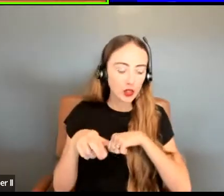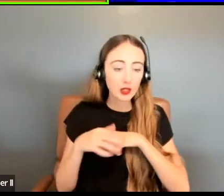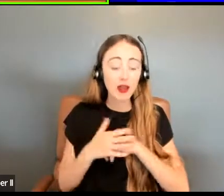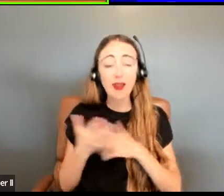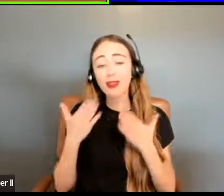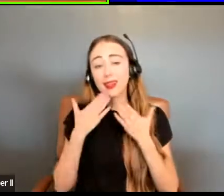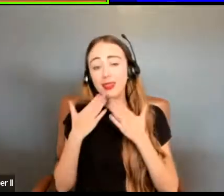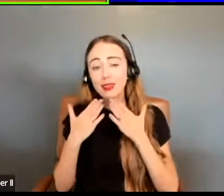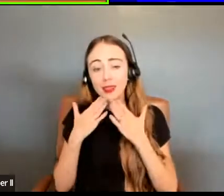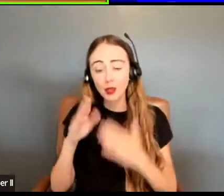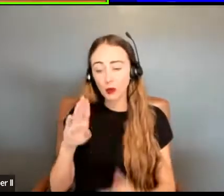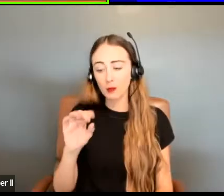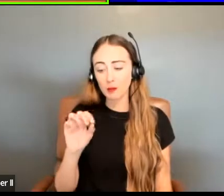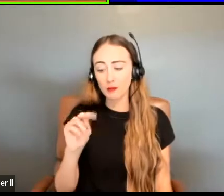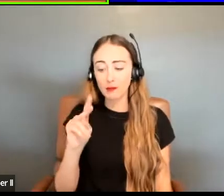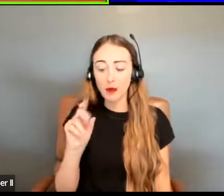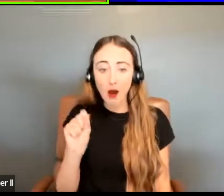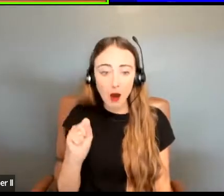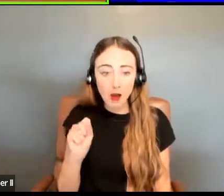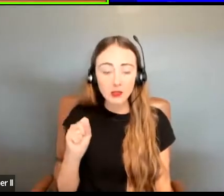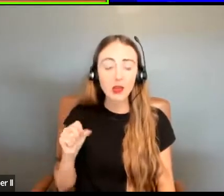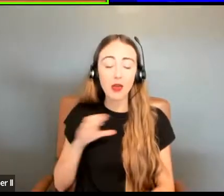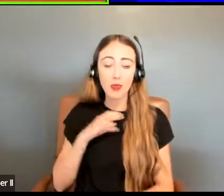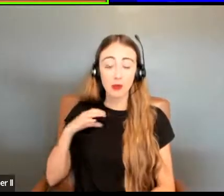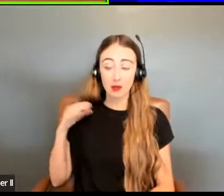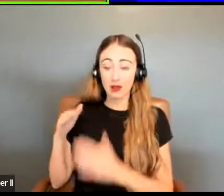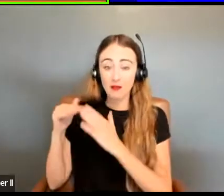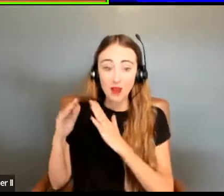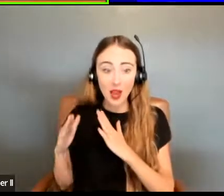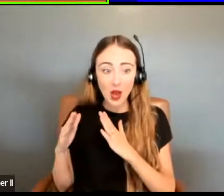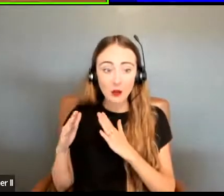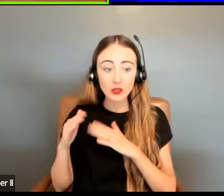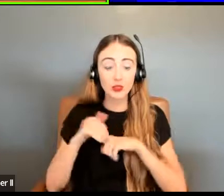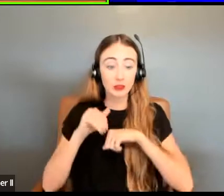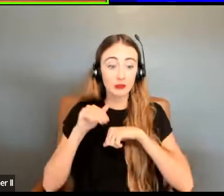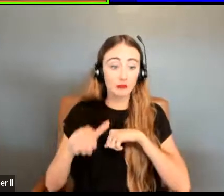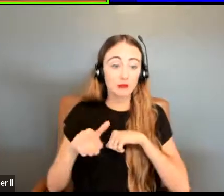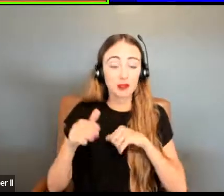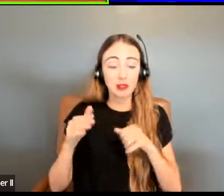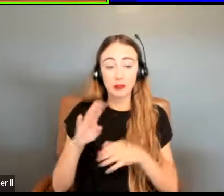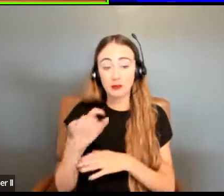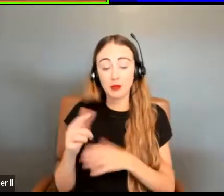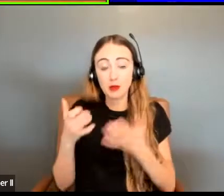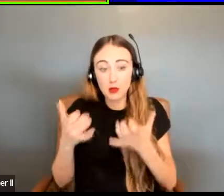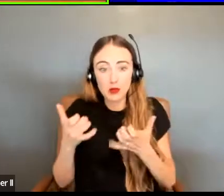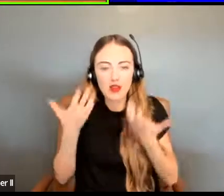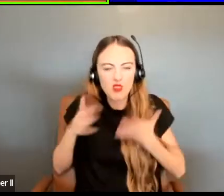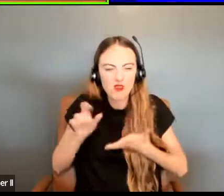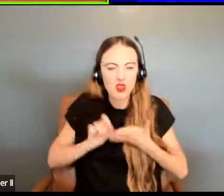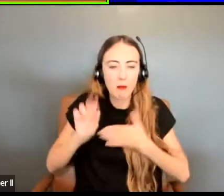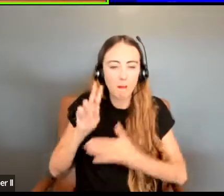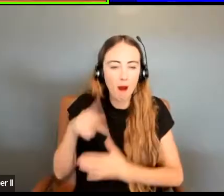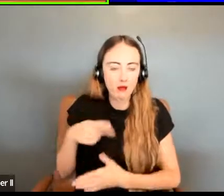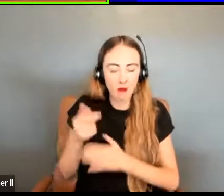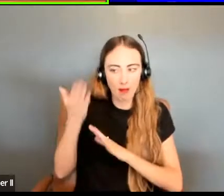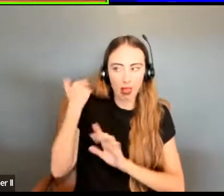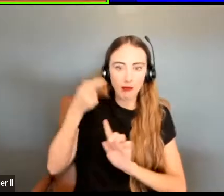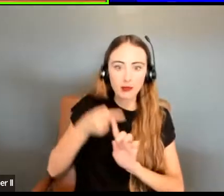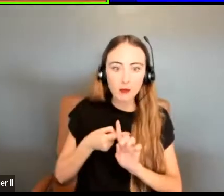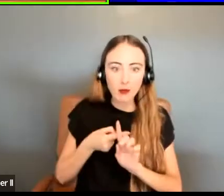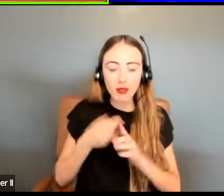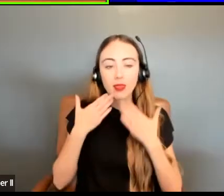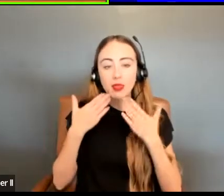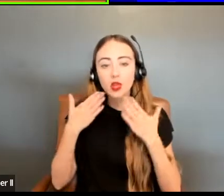thank Councilmember Bonds and the Committee on Housing for getting this bill to us today after my committee marked it up last month. I'd like to thank the